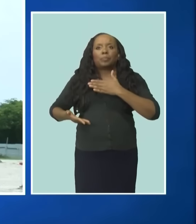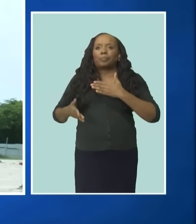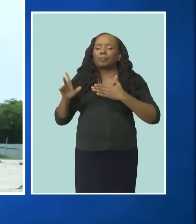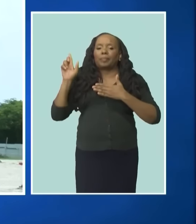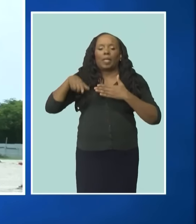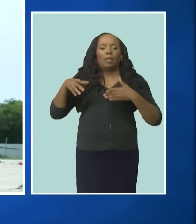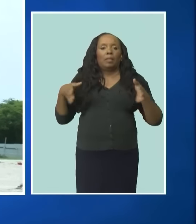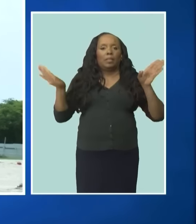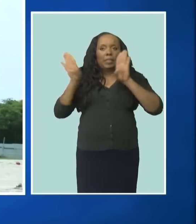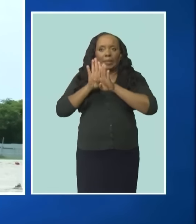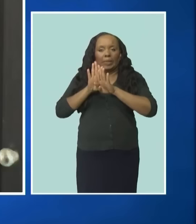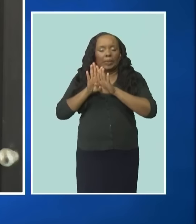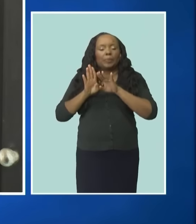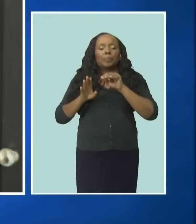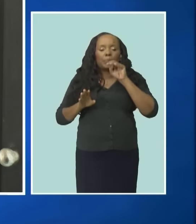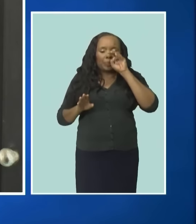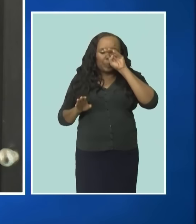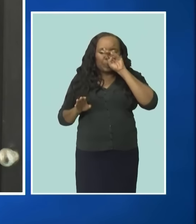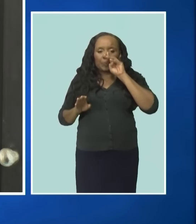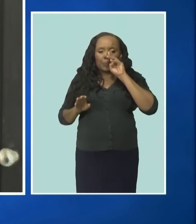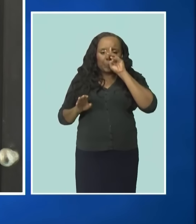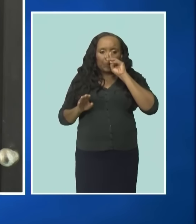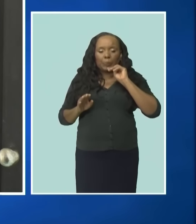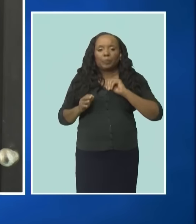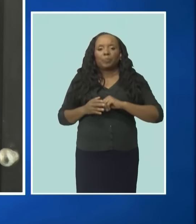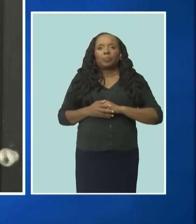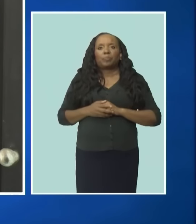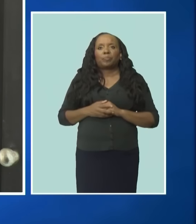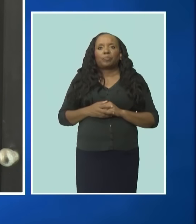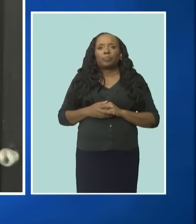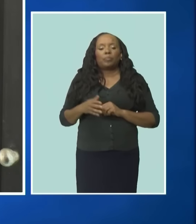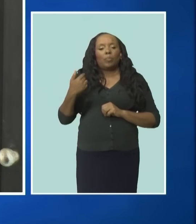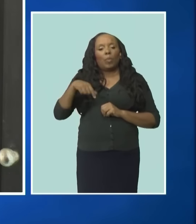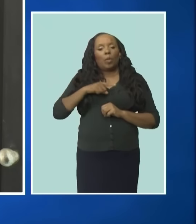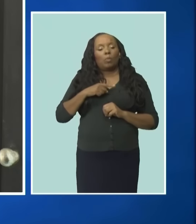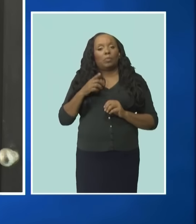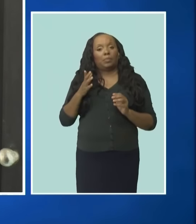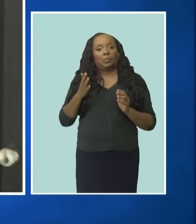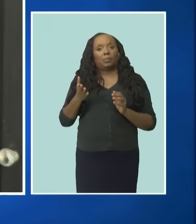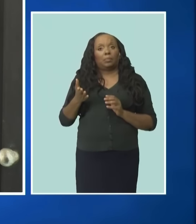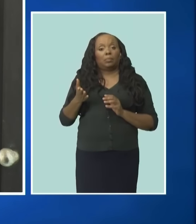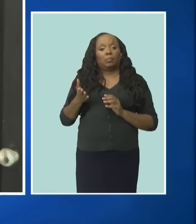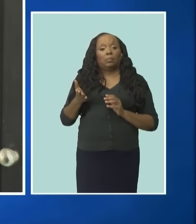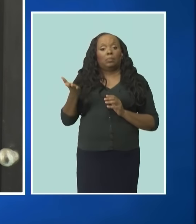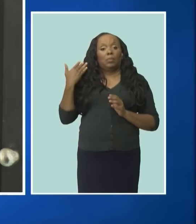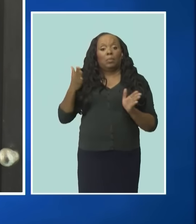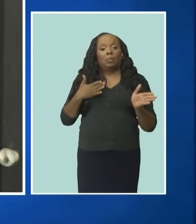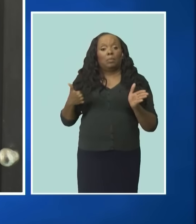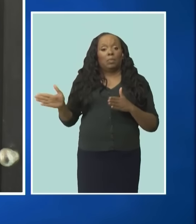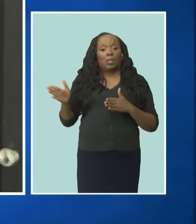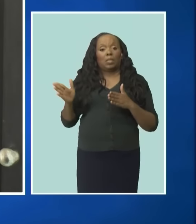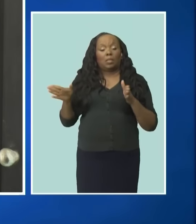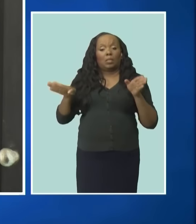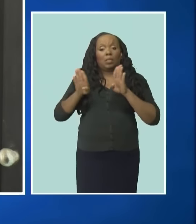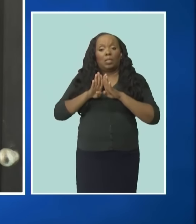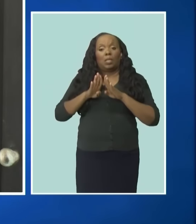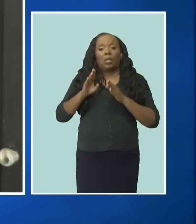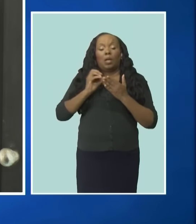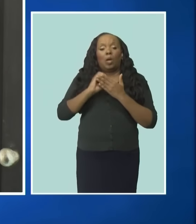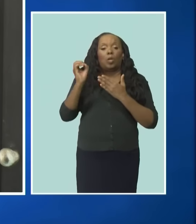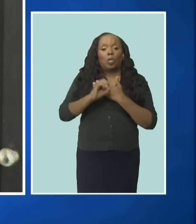shut. We were originally scheduled to shut from the 12th of October to the 4th of